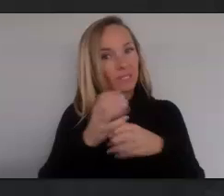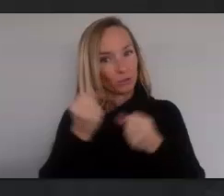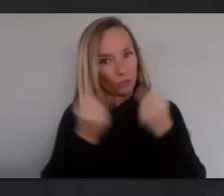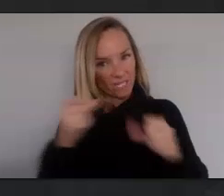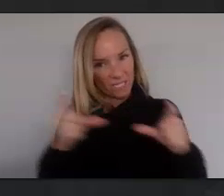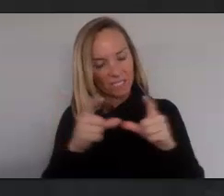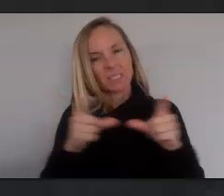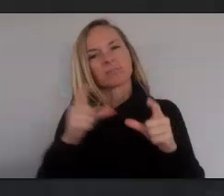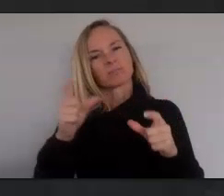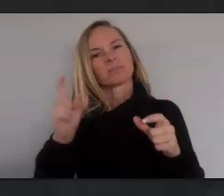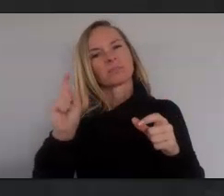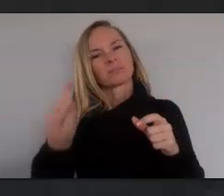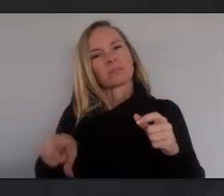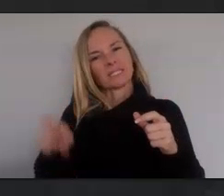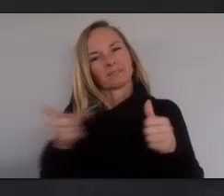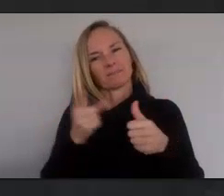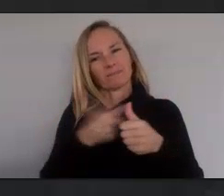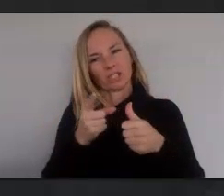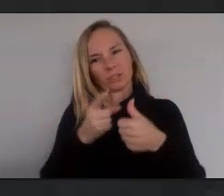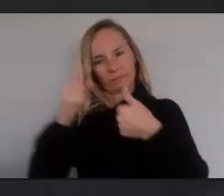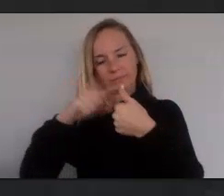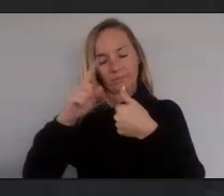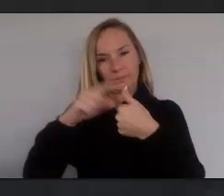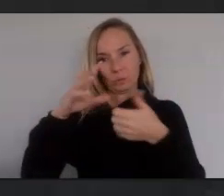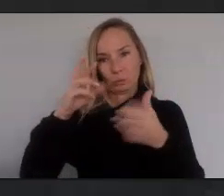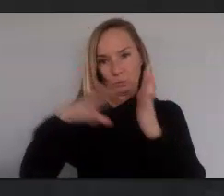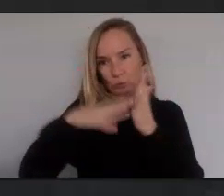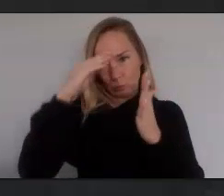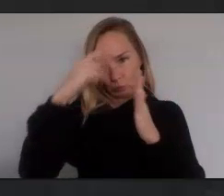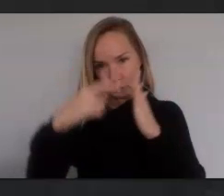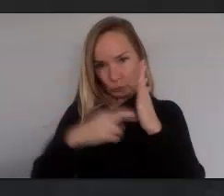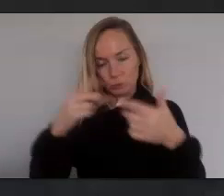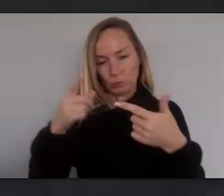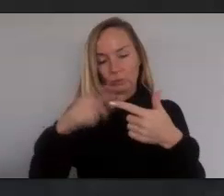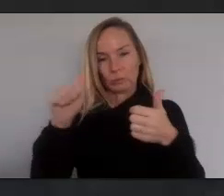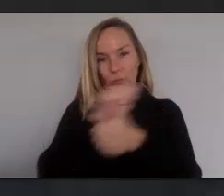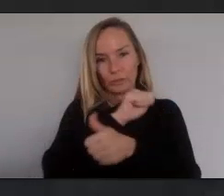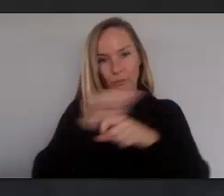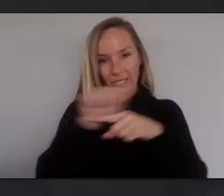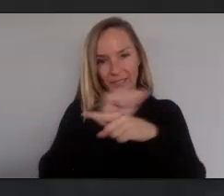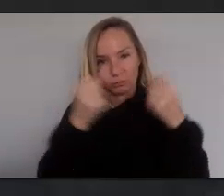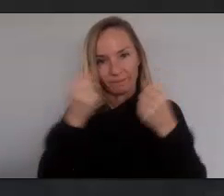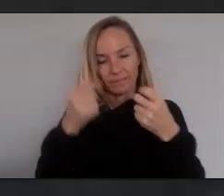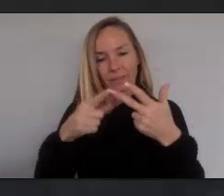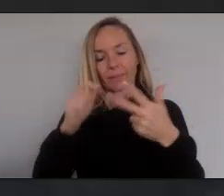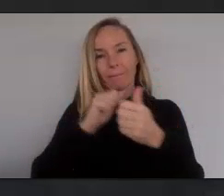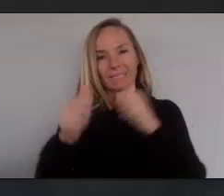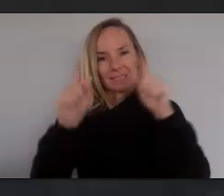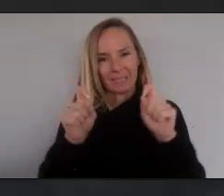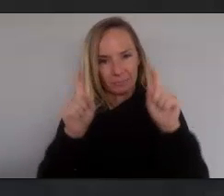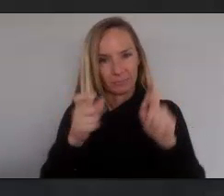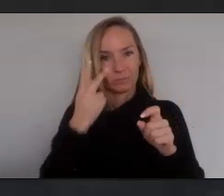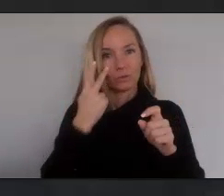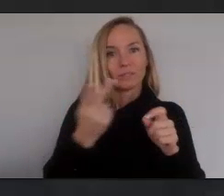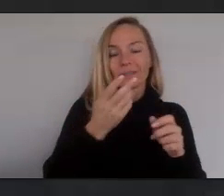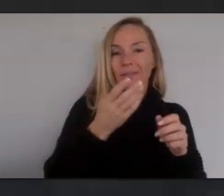driver's license requires a few steps, including to learn rules, practice driving, and pass exams. The main idea in